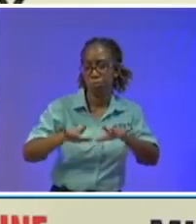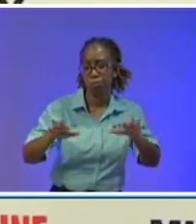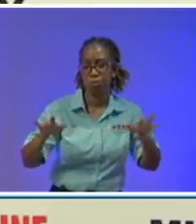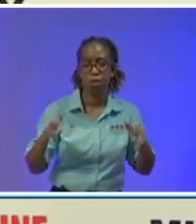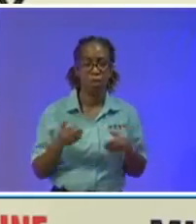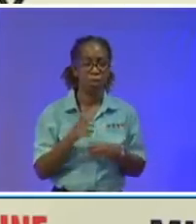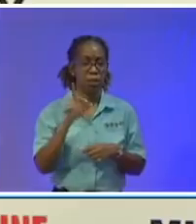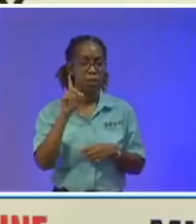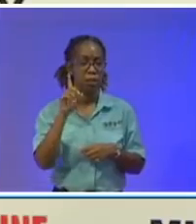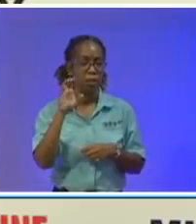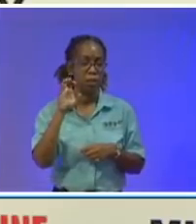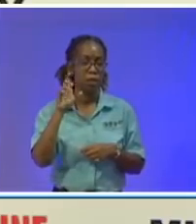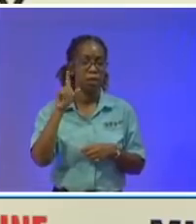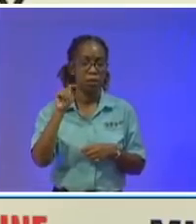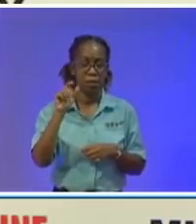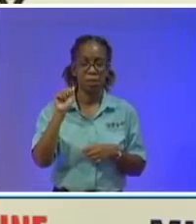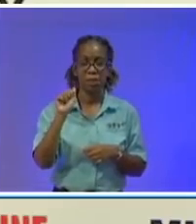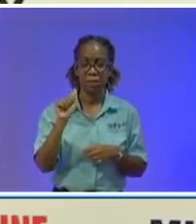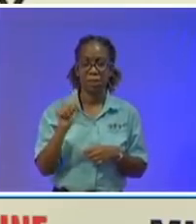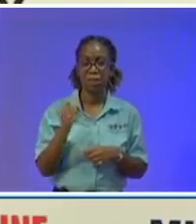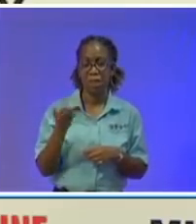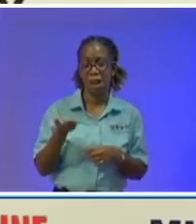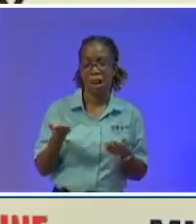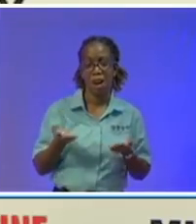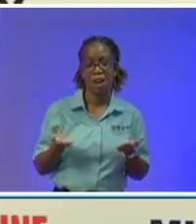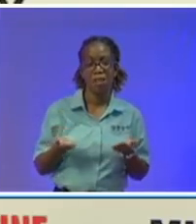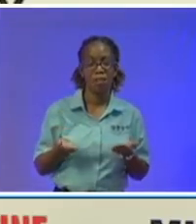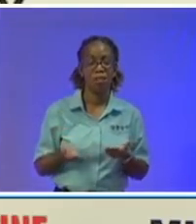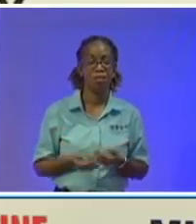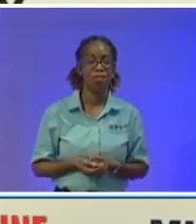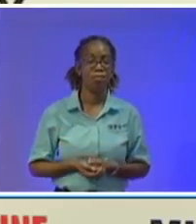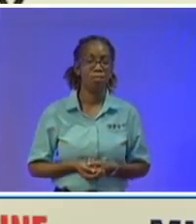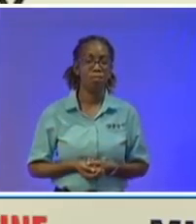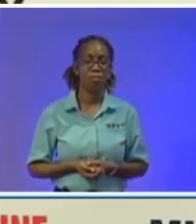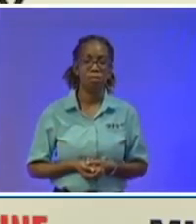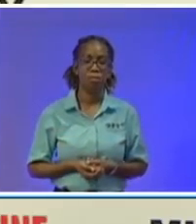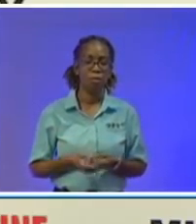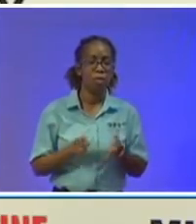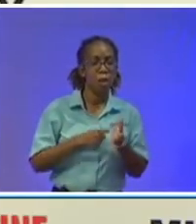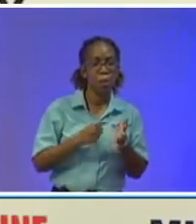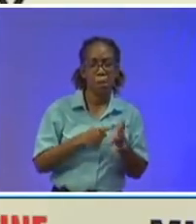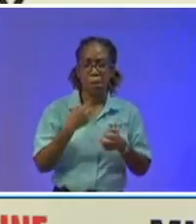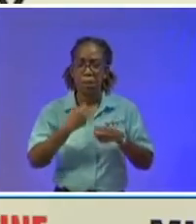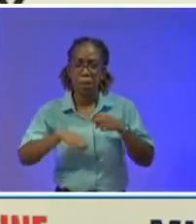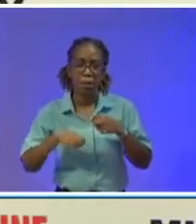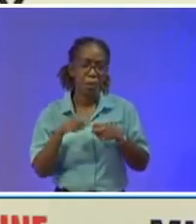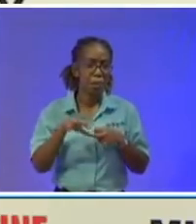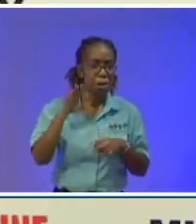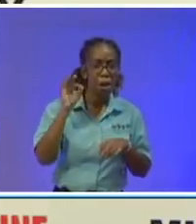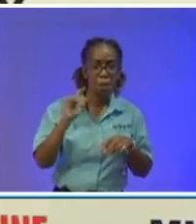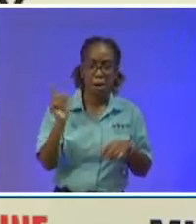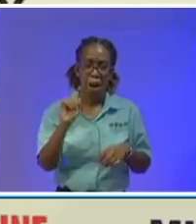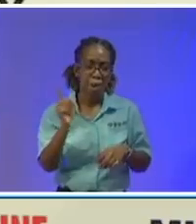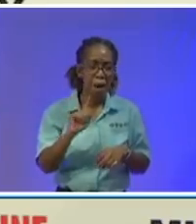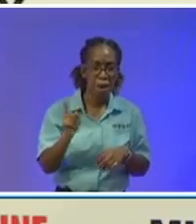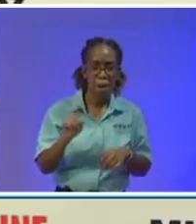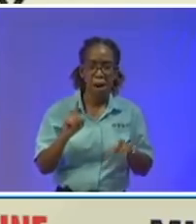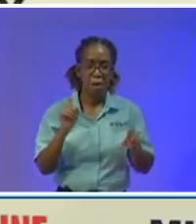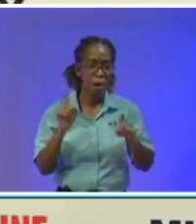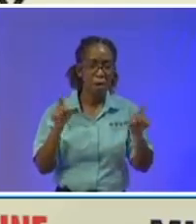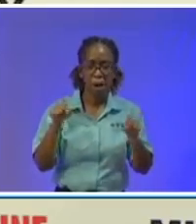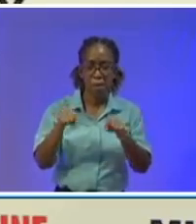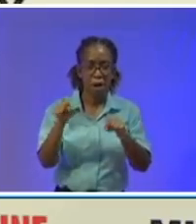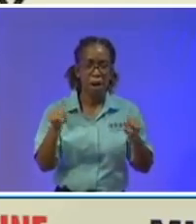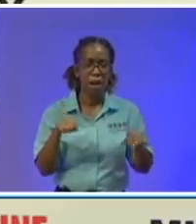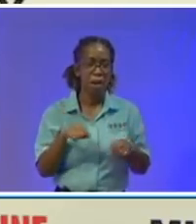is often difficult to pinpoint a particular source where when there's clustering of diseases, when we're at the stage of cluster spread,